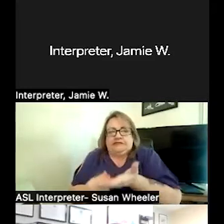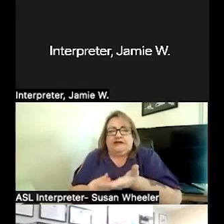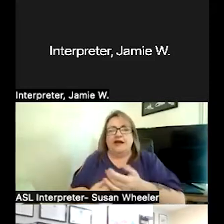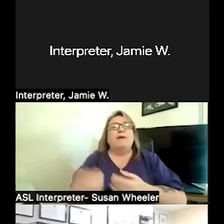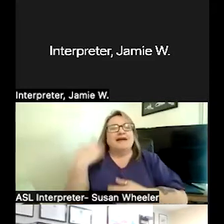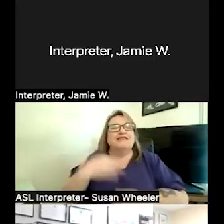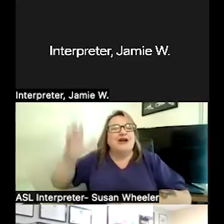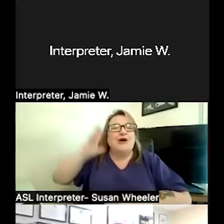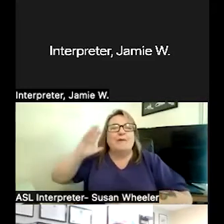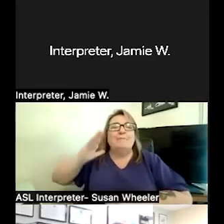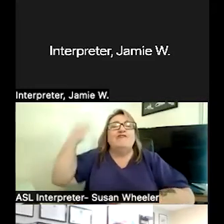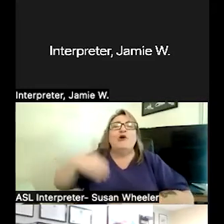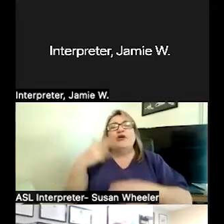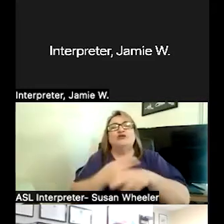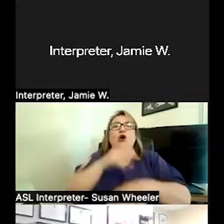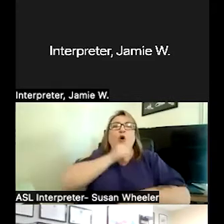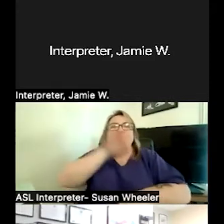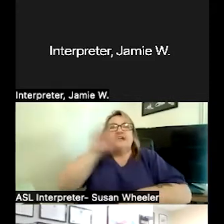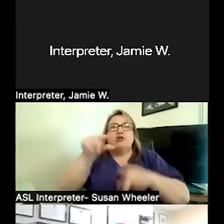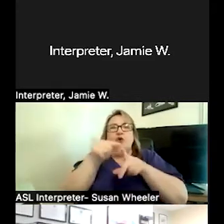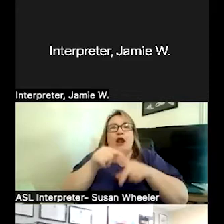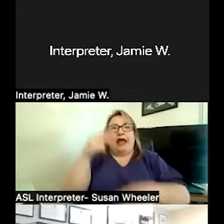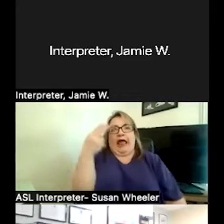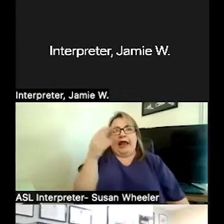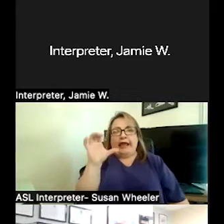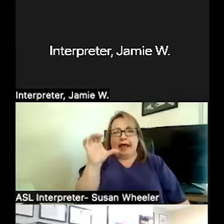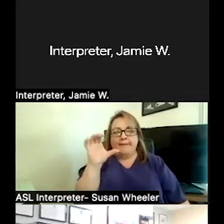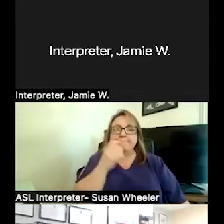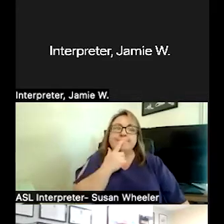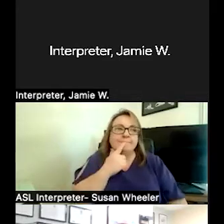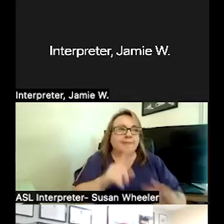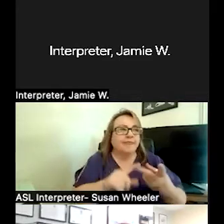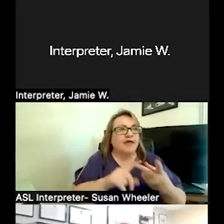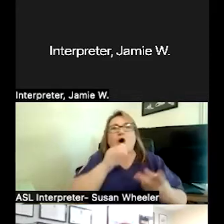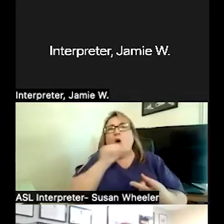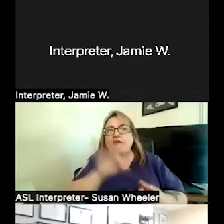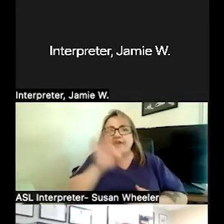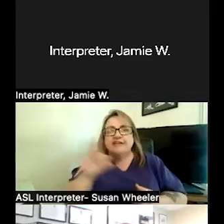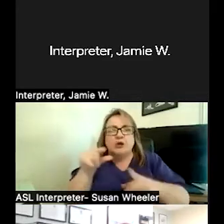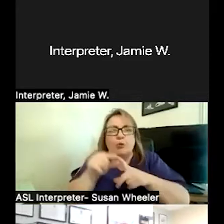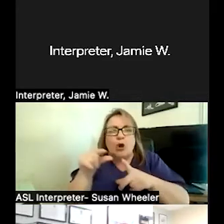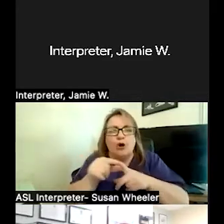like handicapped. There's terms, older terms, I think most